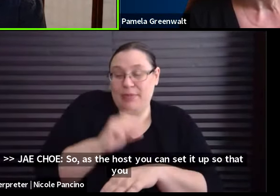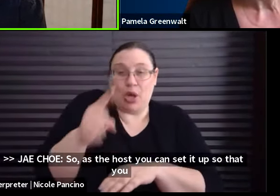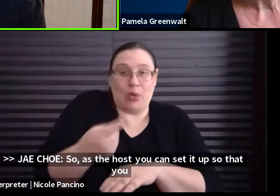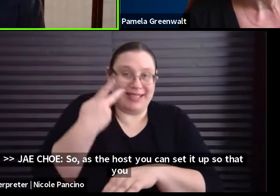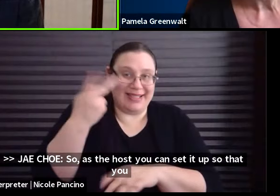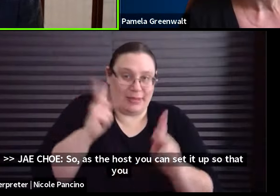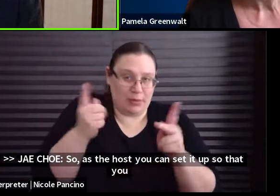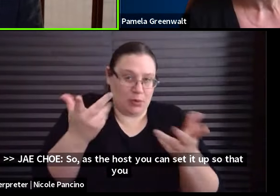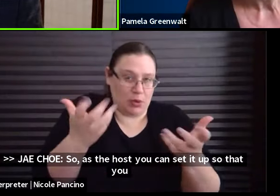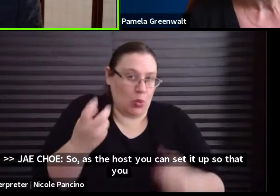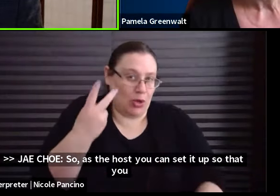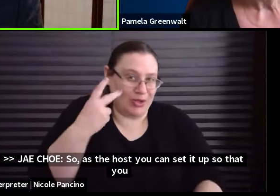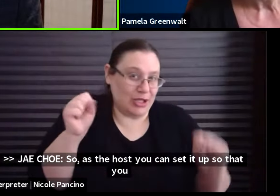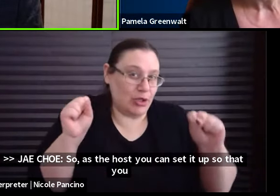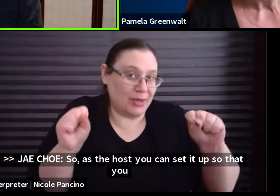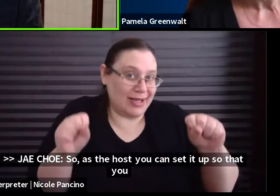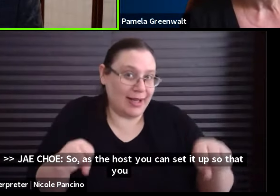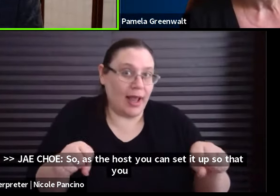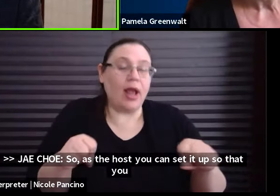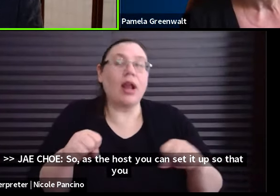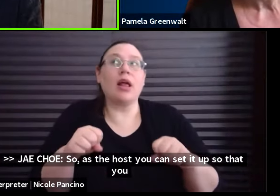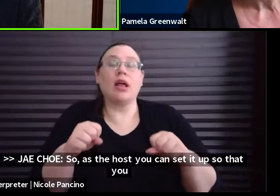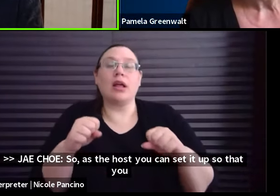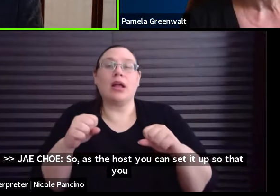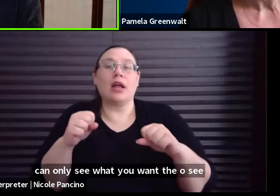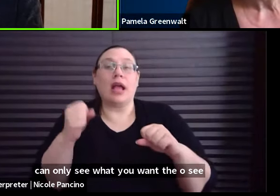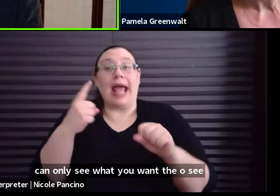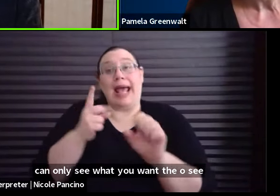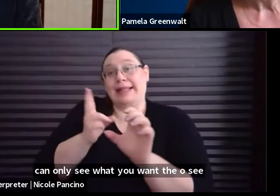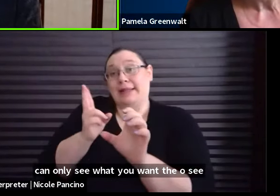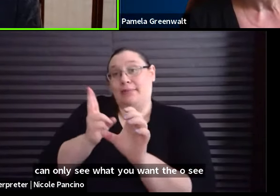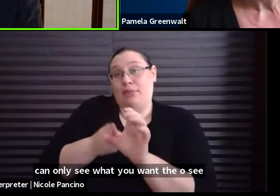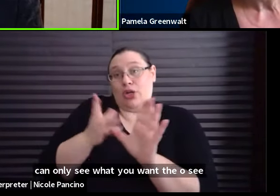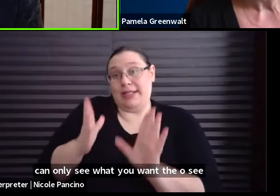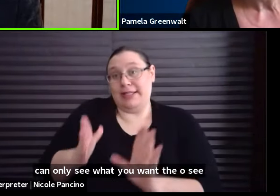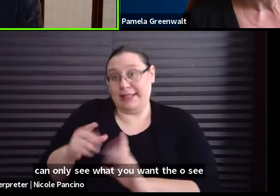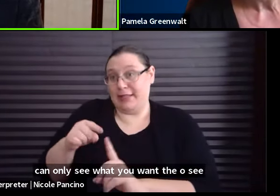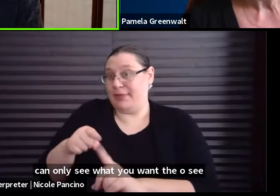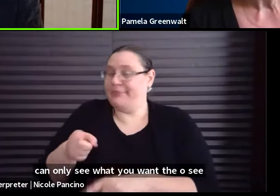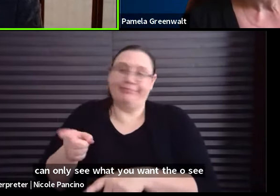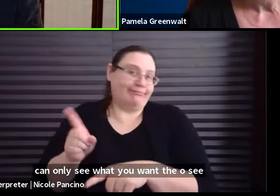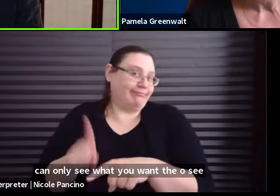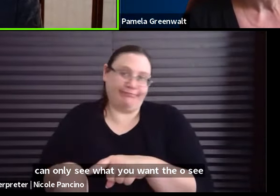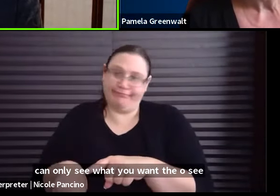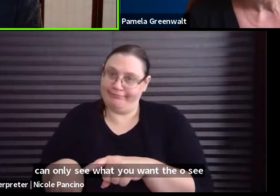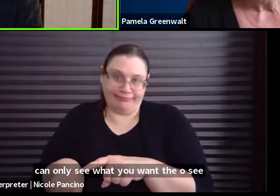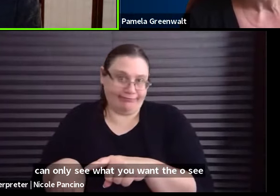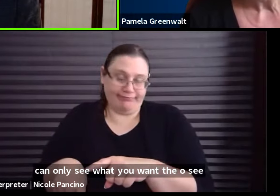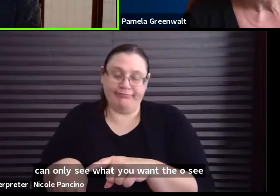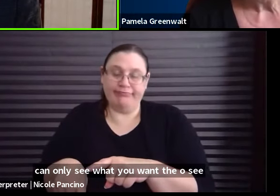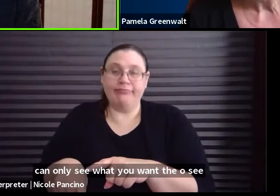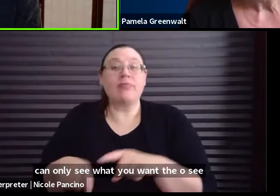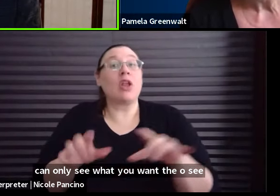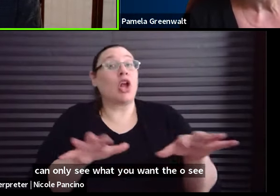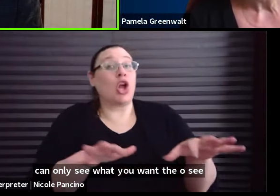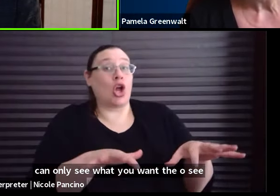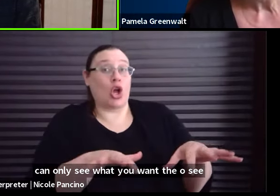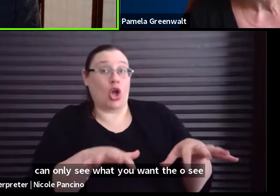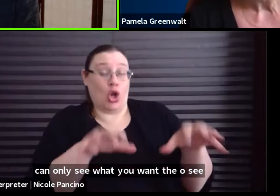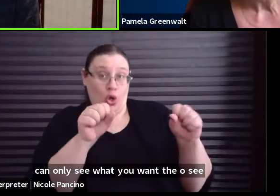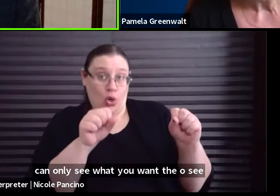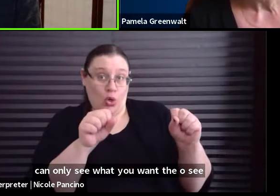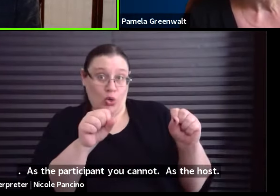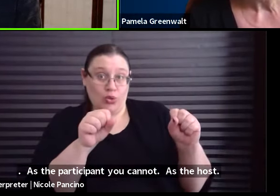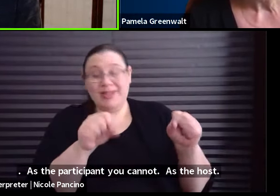see. But as the participant, you cannot. So as the host, and as